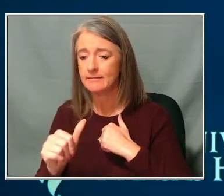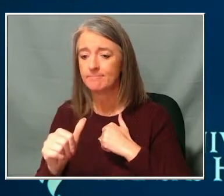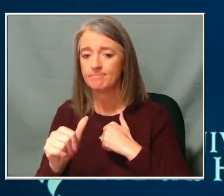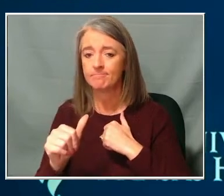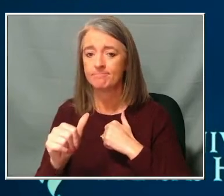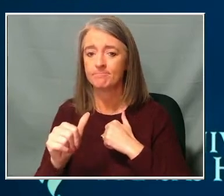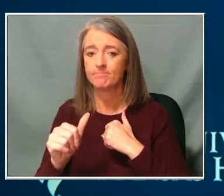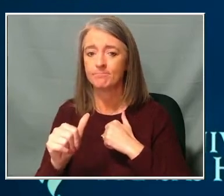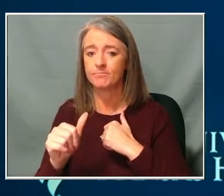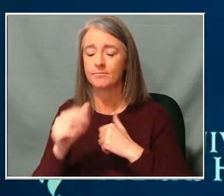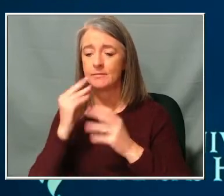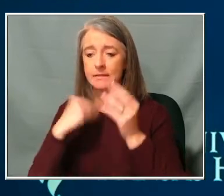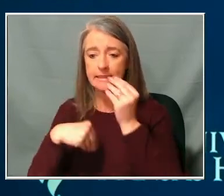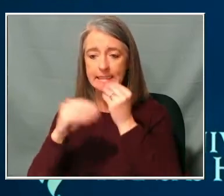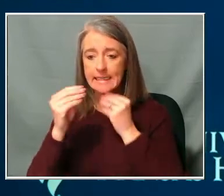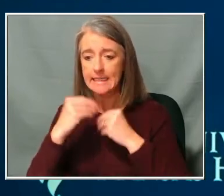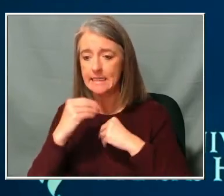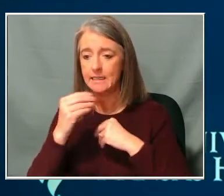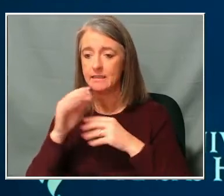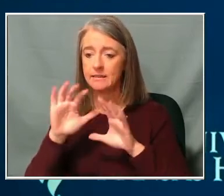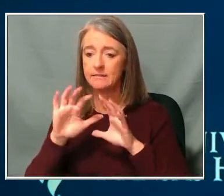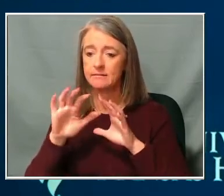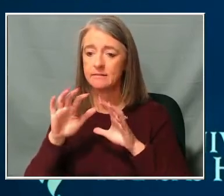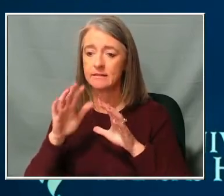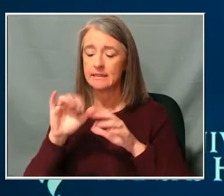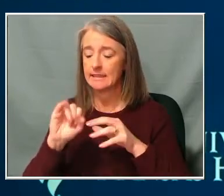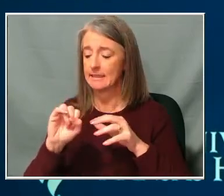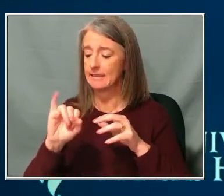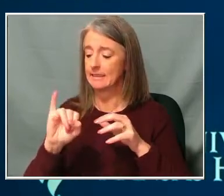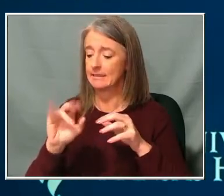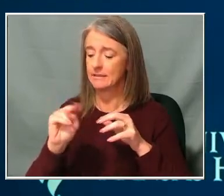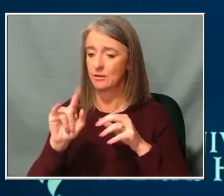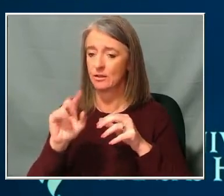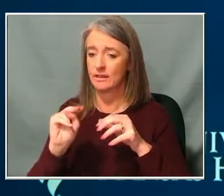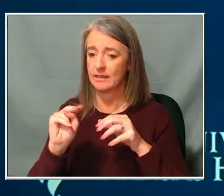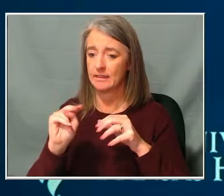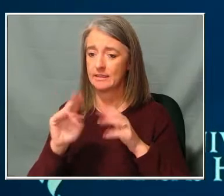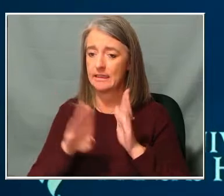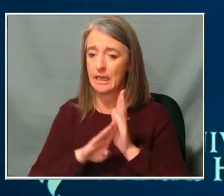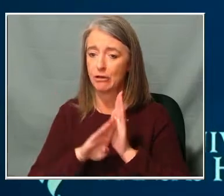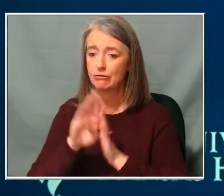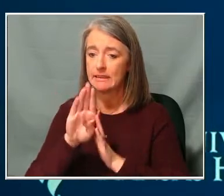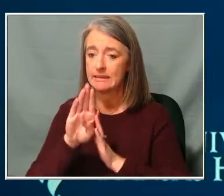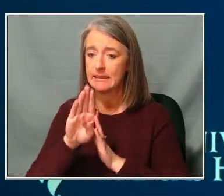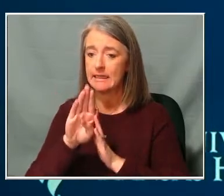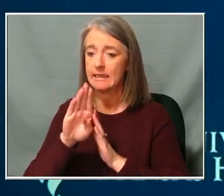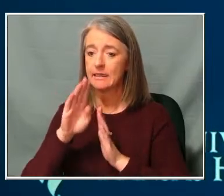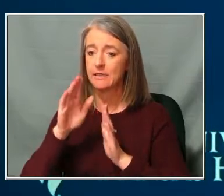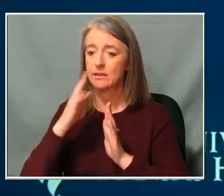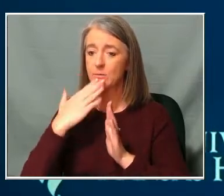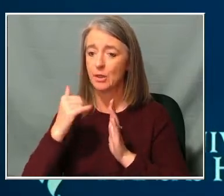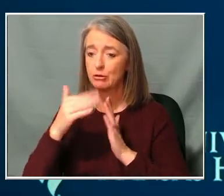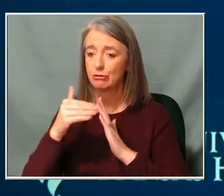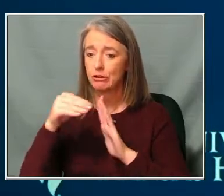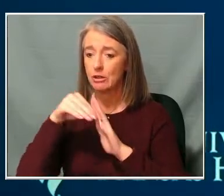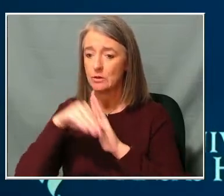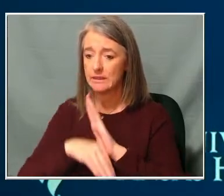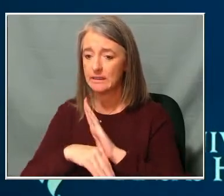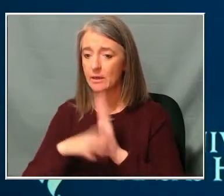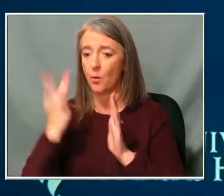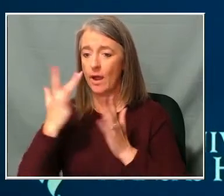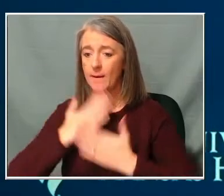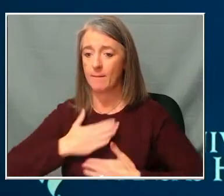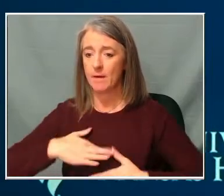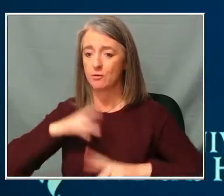you're consuming a meal, insulin increases, and then your blood sugar is going down because those cells are actually responding to that insulin, kind of opening up